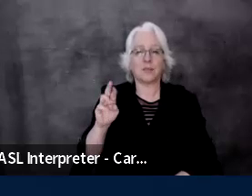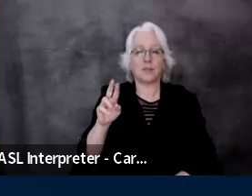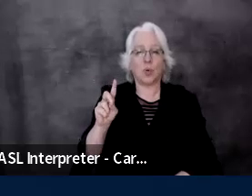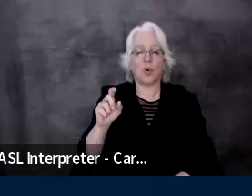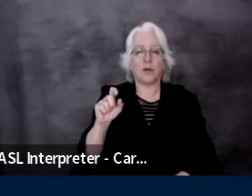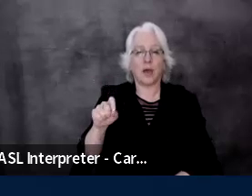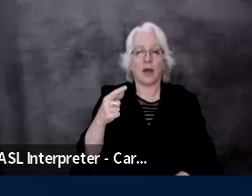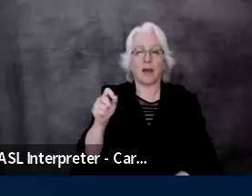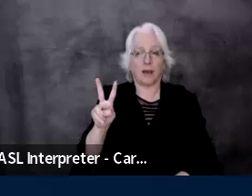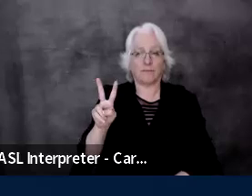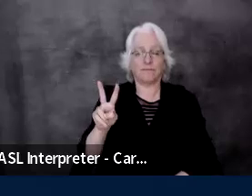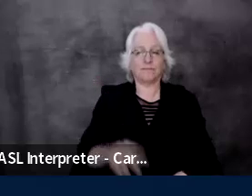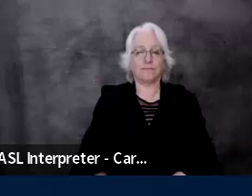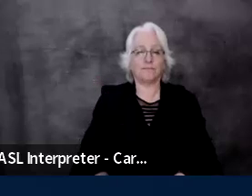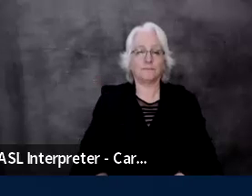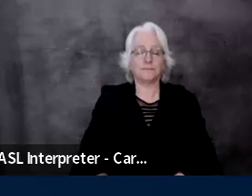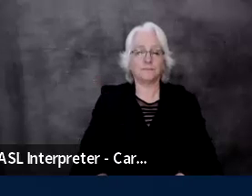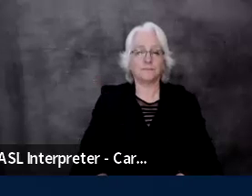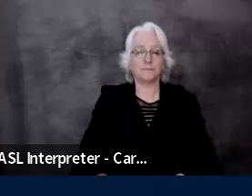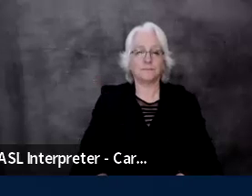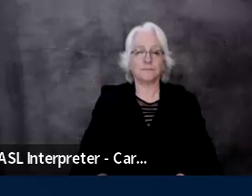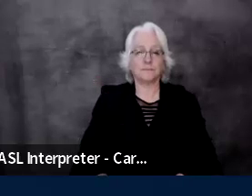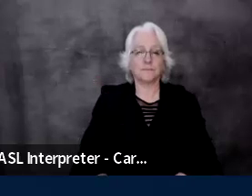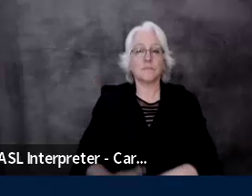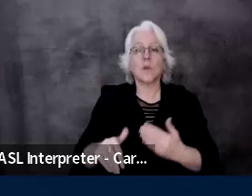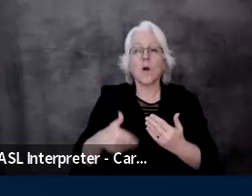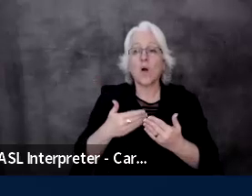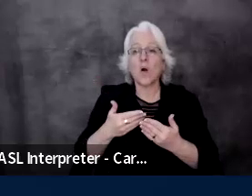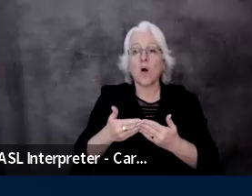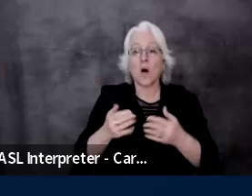AI@access-board.gov. And all hearings